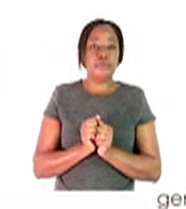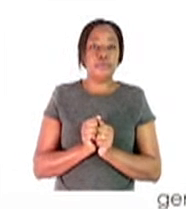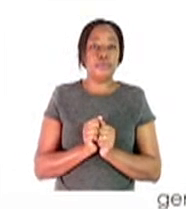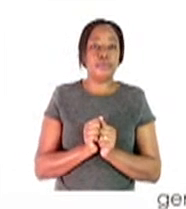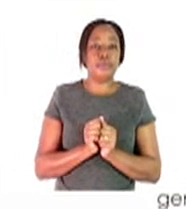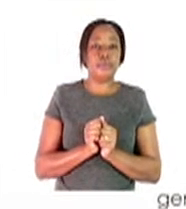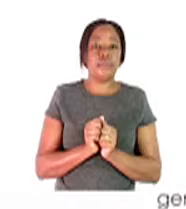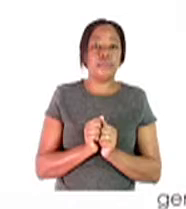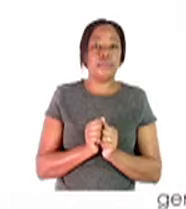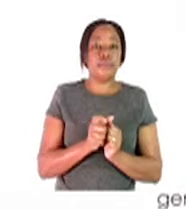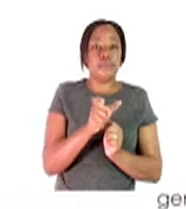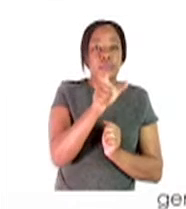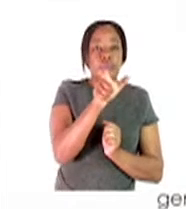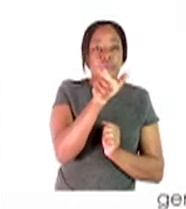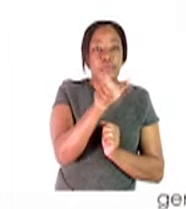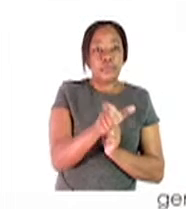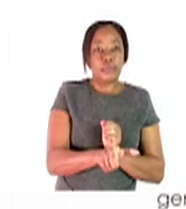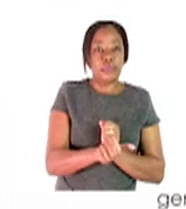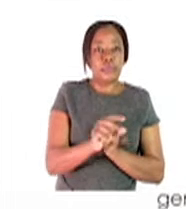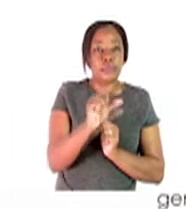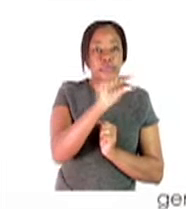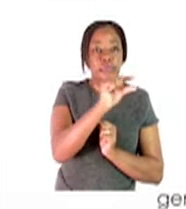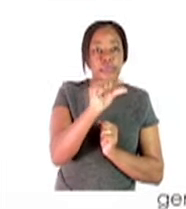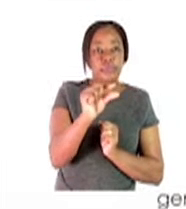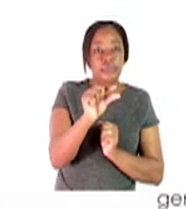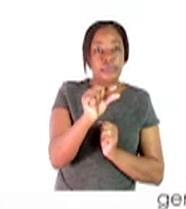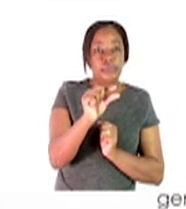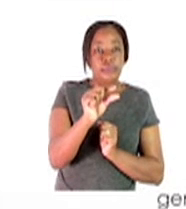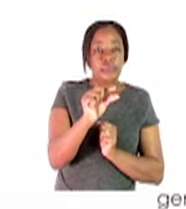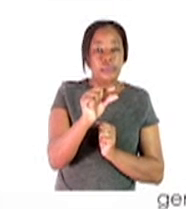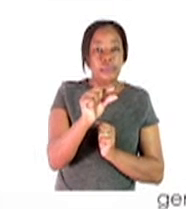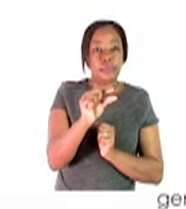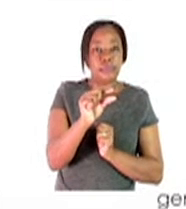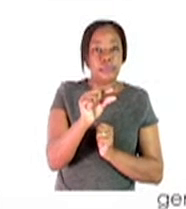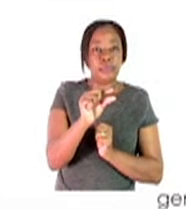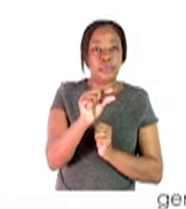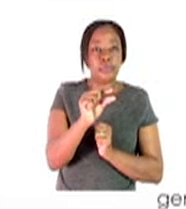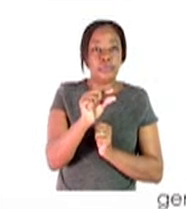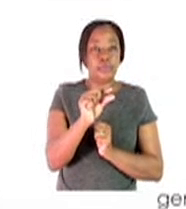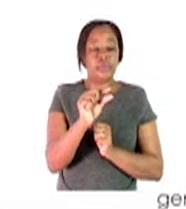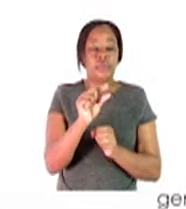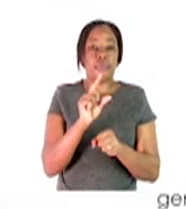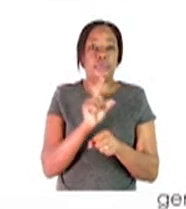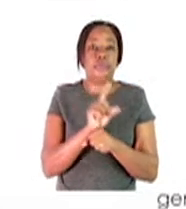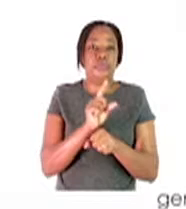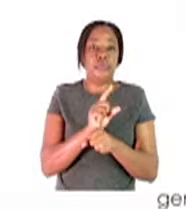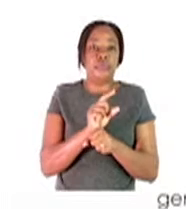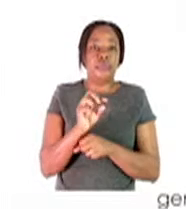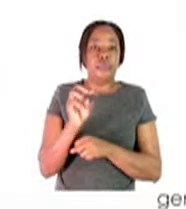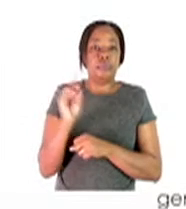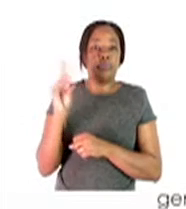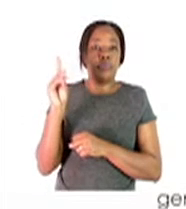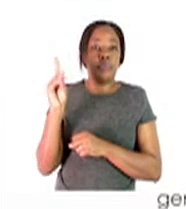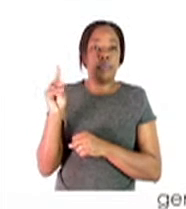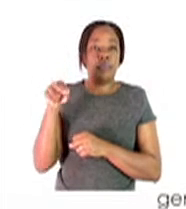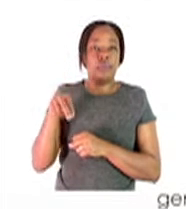first one together and see if you can also go and search more and find the others.